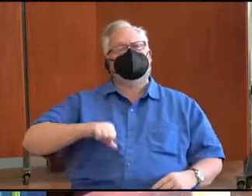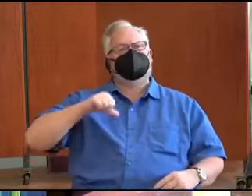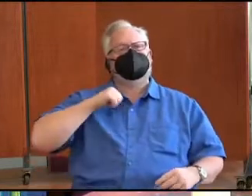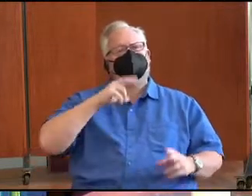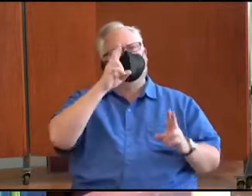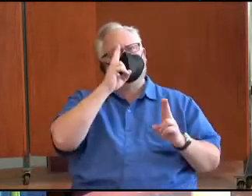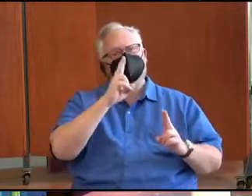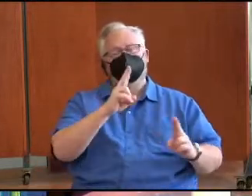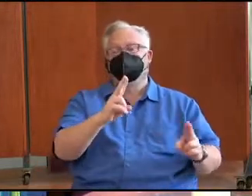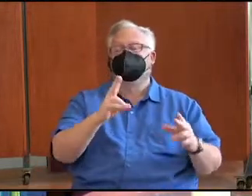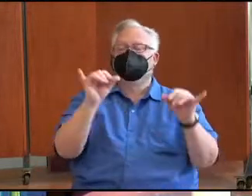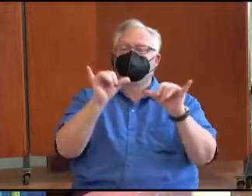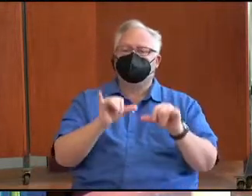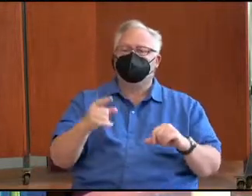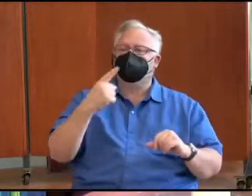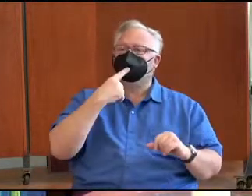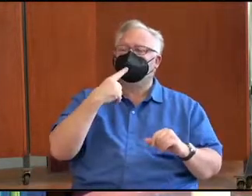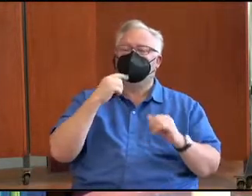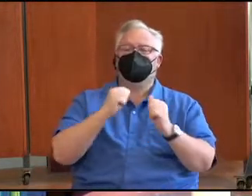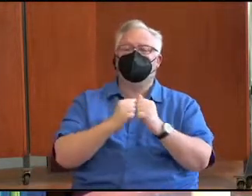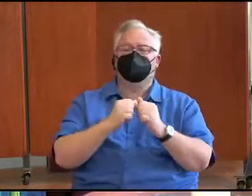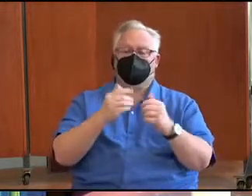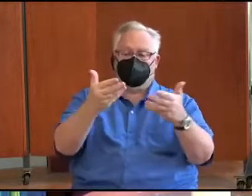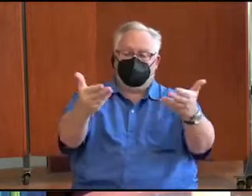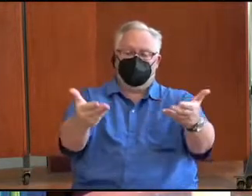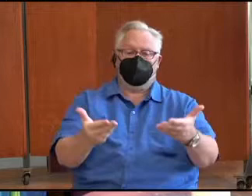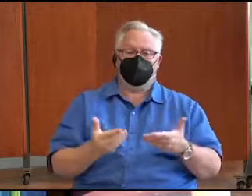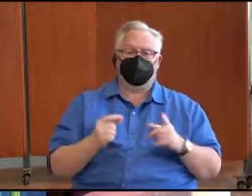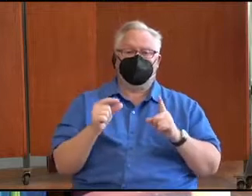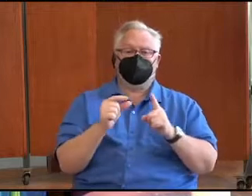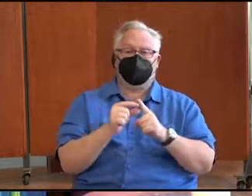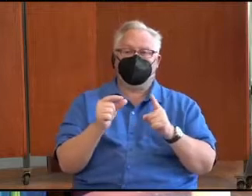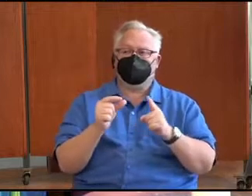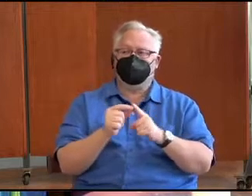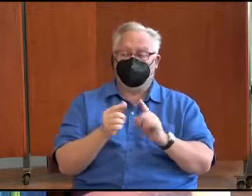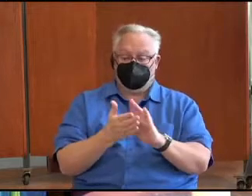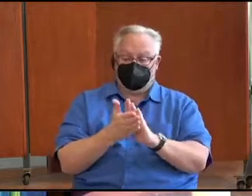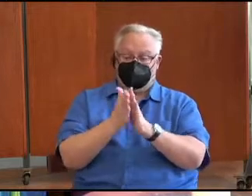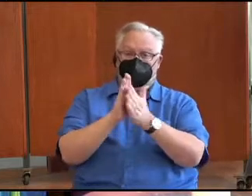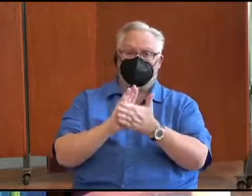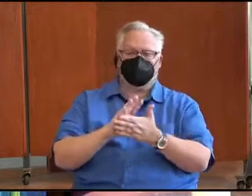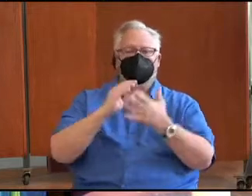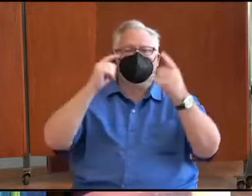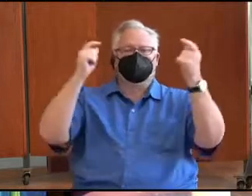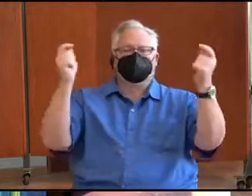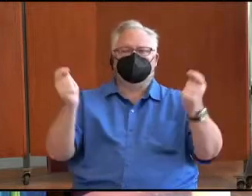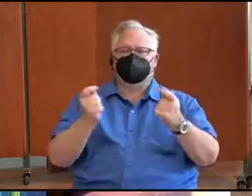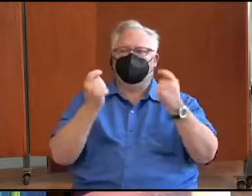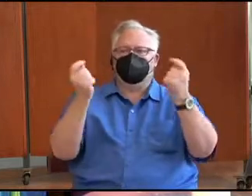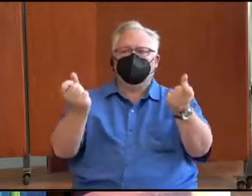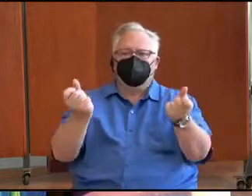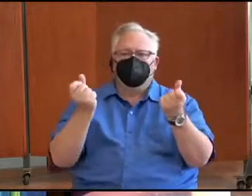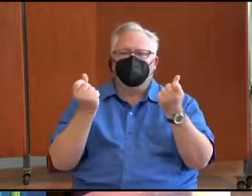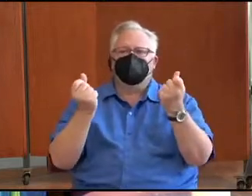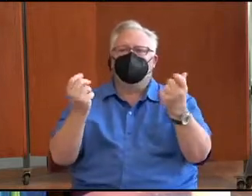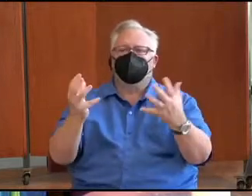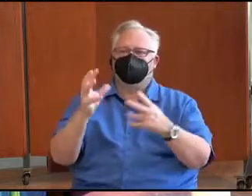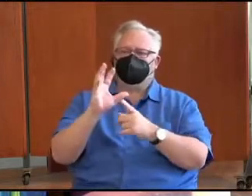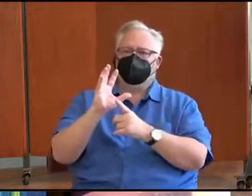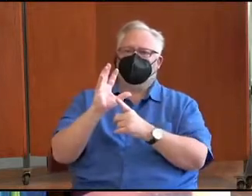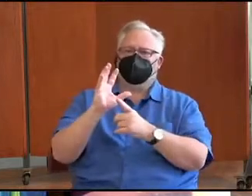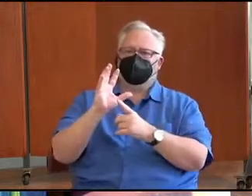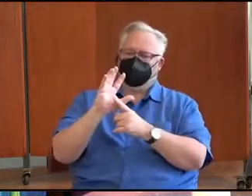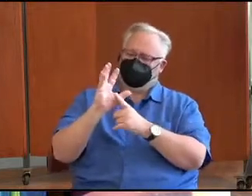words of welcome, to become and to celebrate the multicultural community we are,